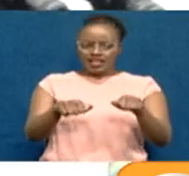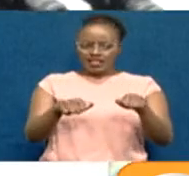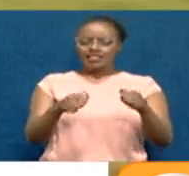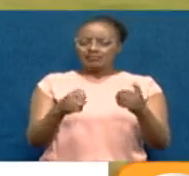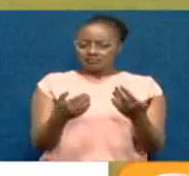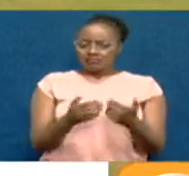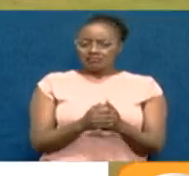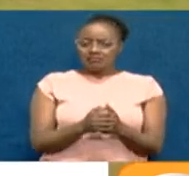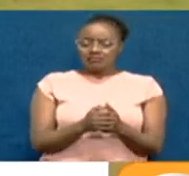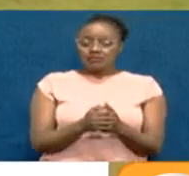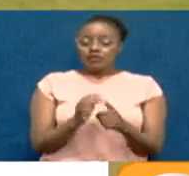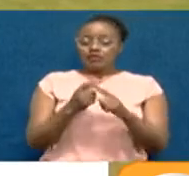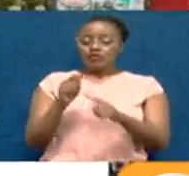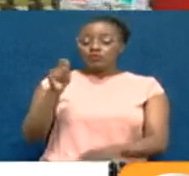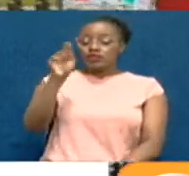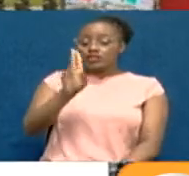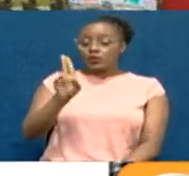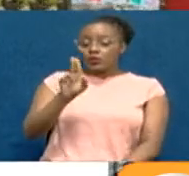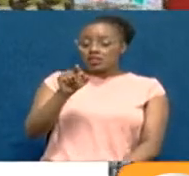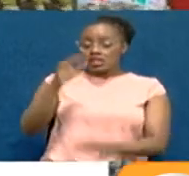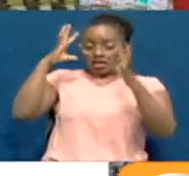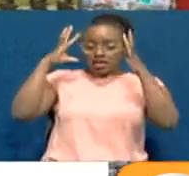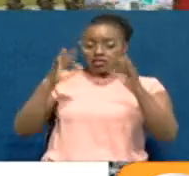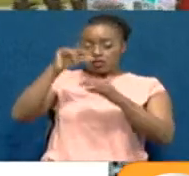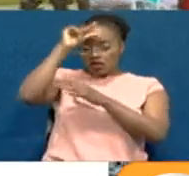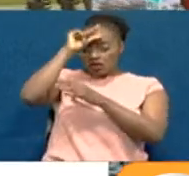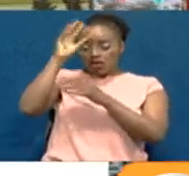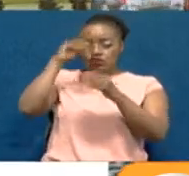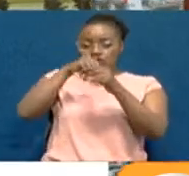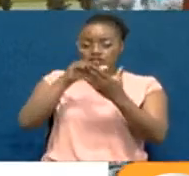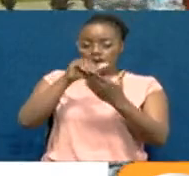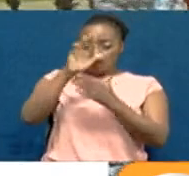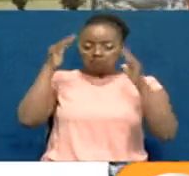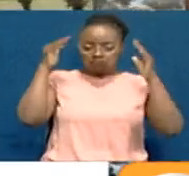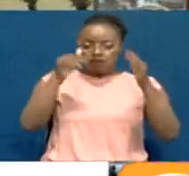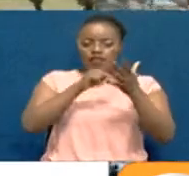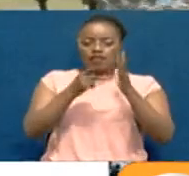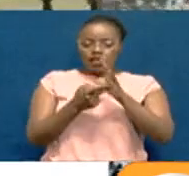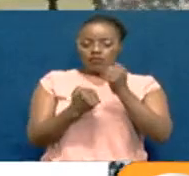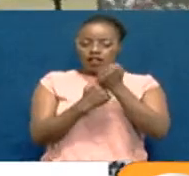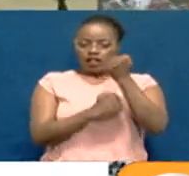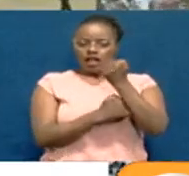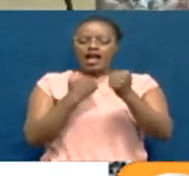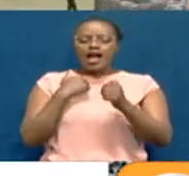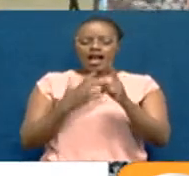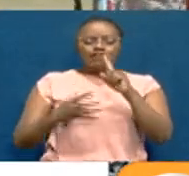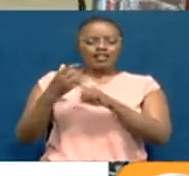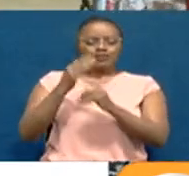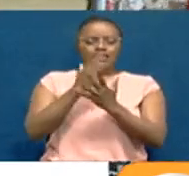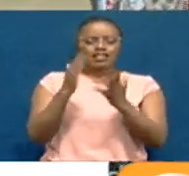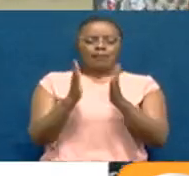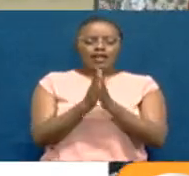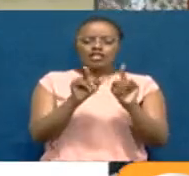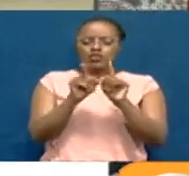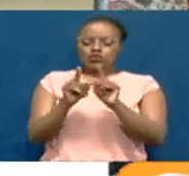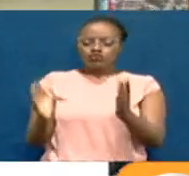dividends. Kulingana na rais, hatua ya serikali yake kuwekeza pakubwa katika miradi ya miundombinu imezaa matunda na